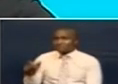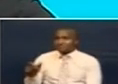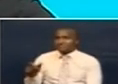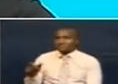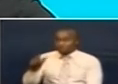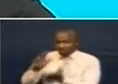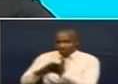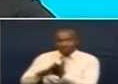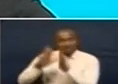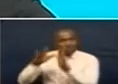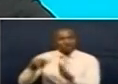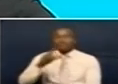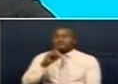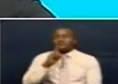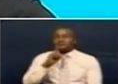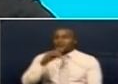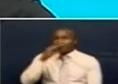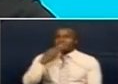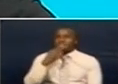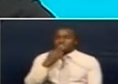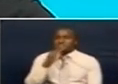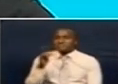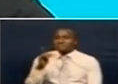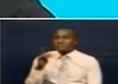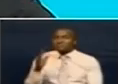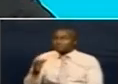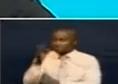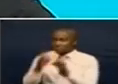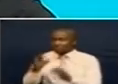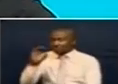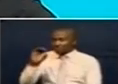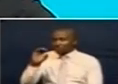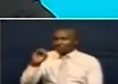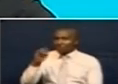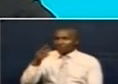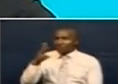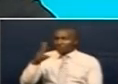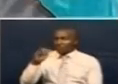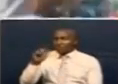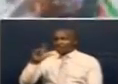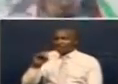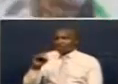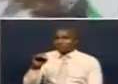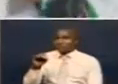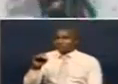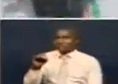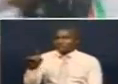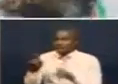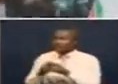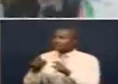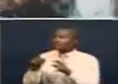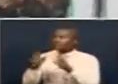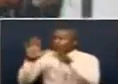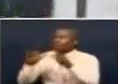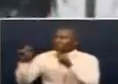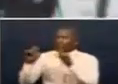comment today that Musalia Mudavadi has replaced Eliud Owalo as Raila Odinga's presidential campaign manager, because